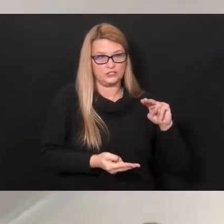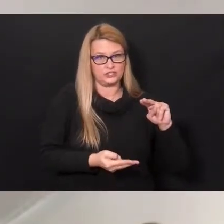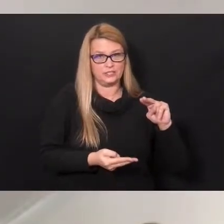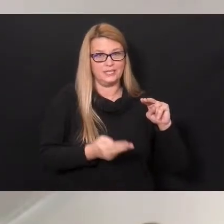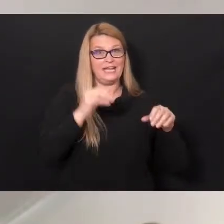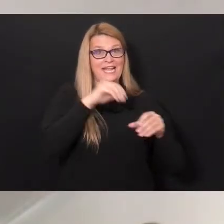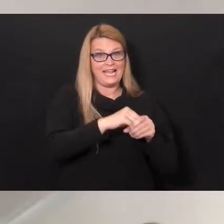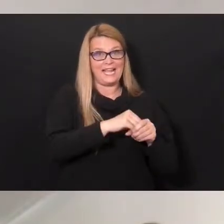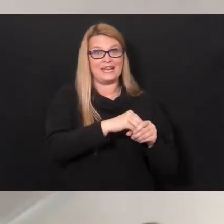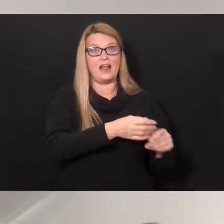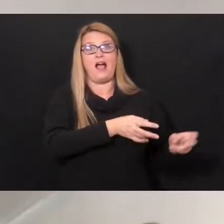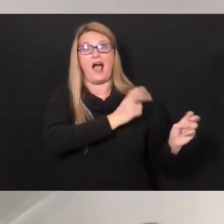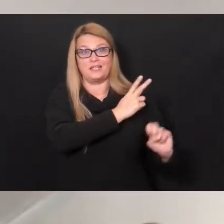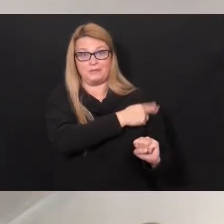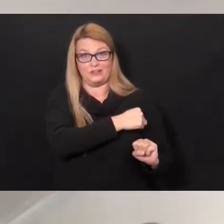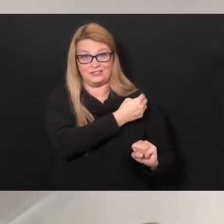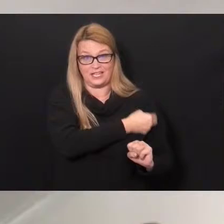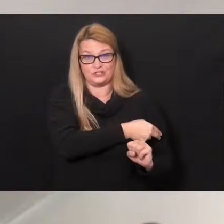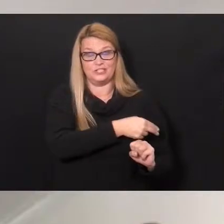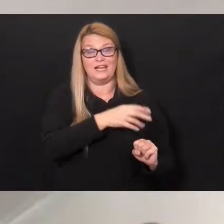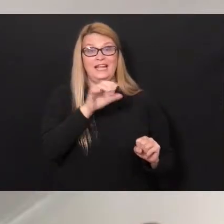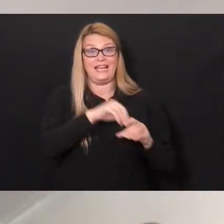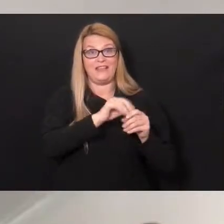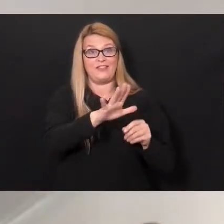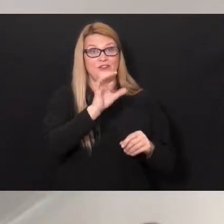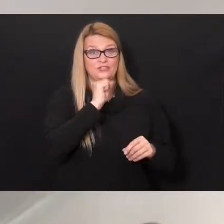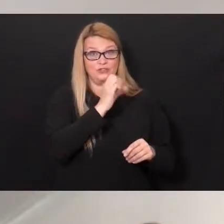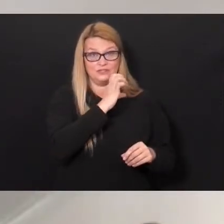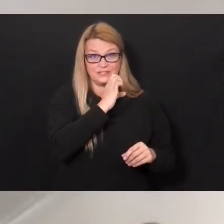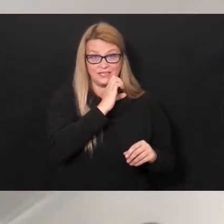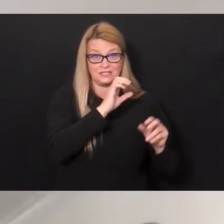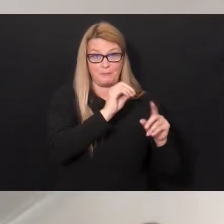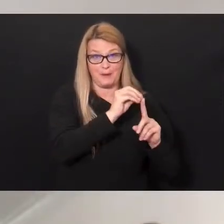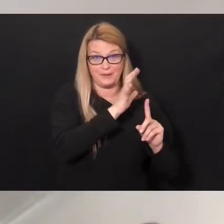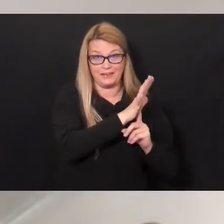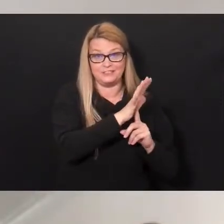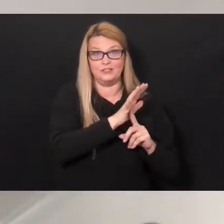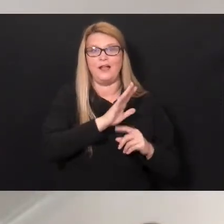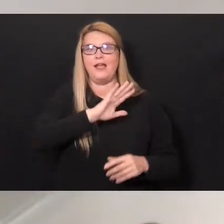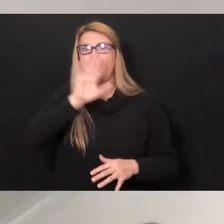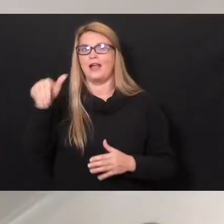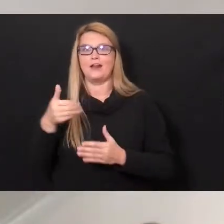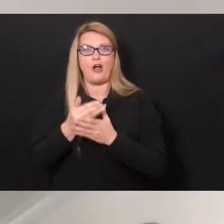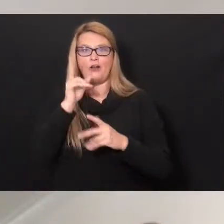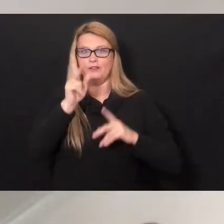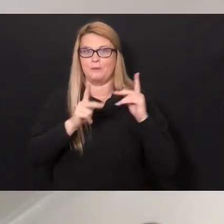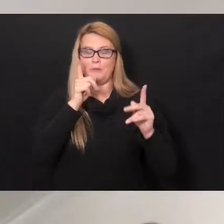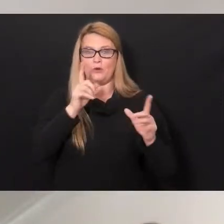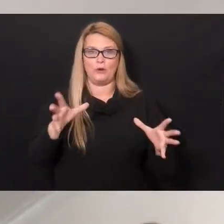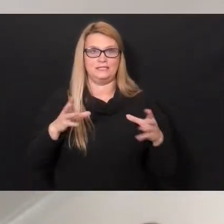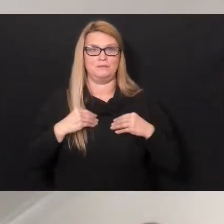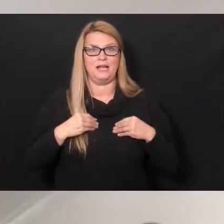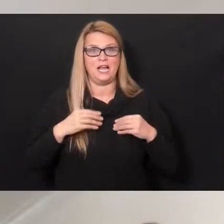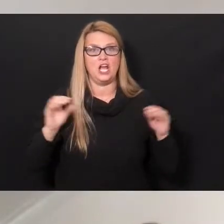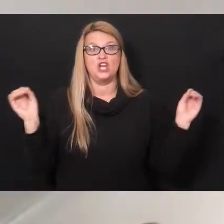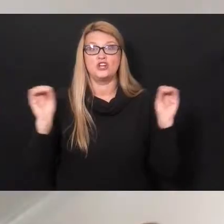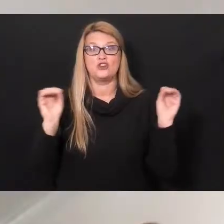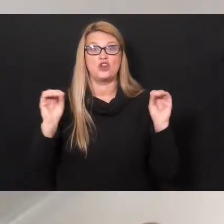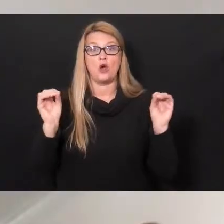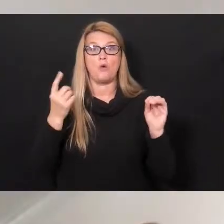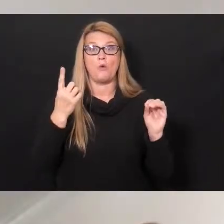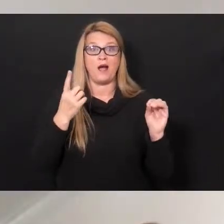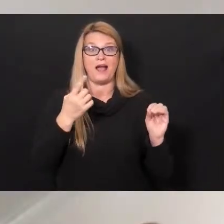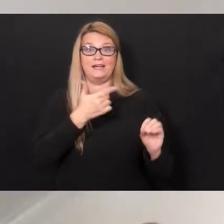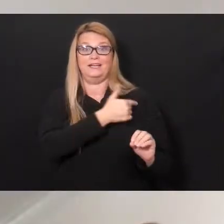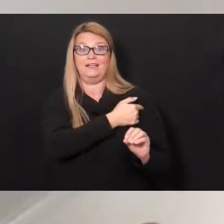in hospitalizations in their older populations and all of the people that took the vaccine, and nobody that got the vaccine died